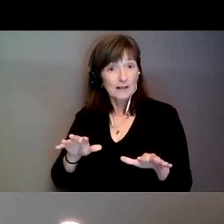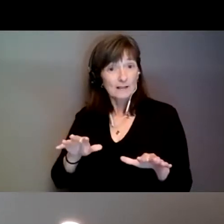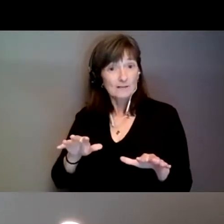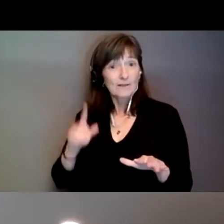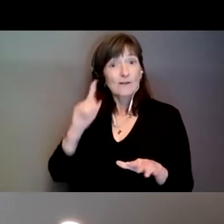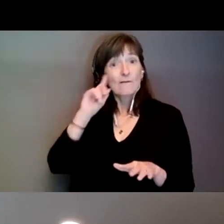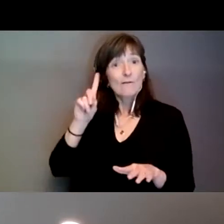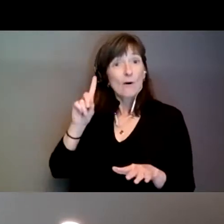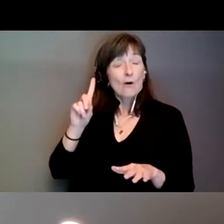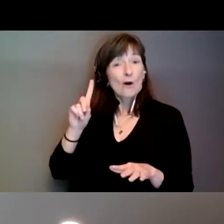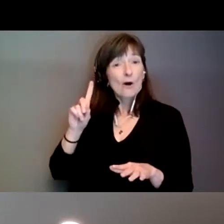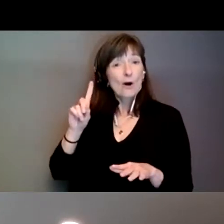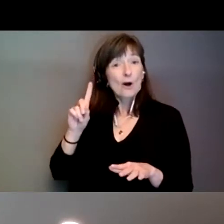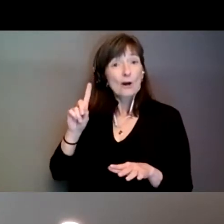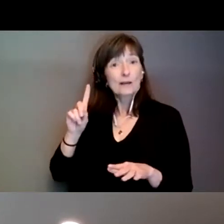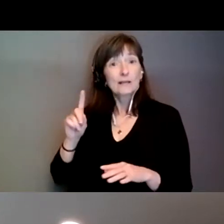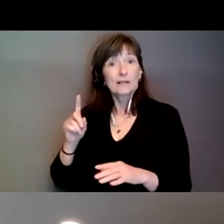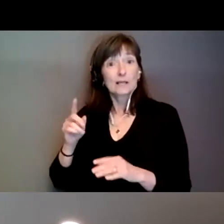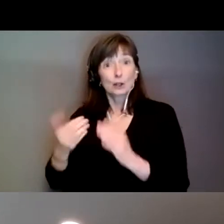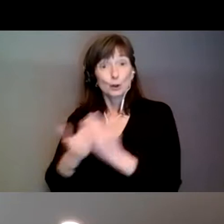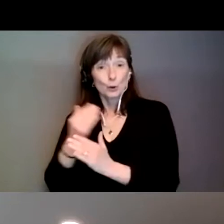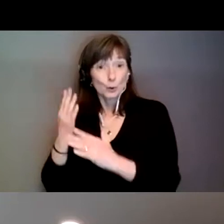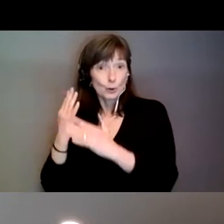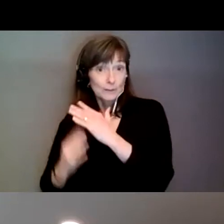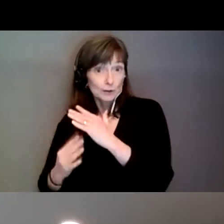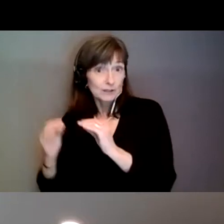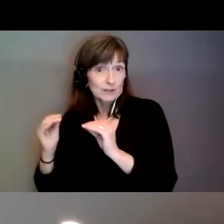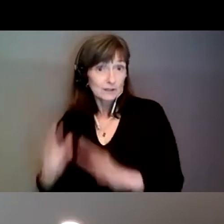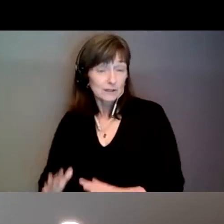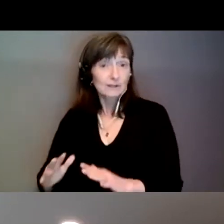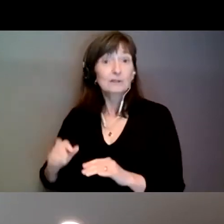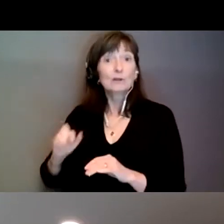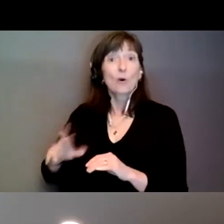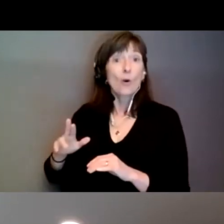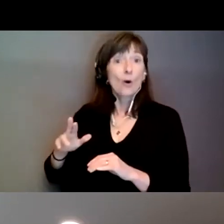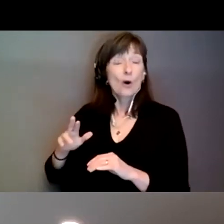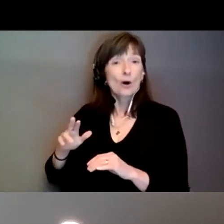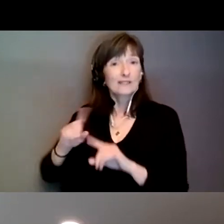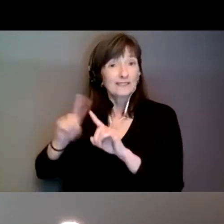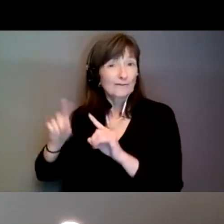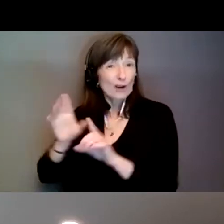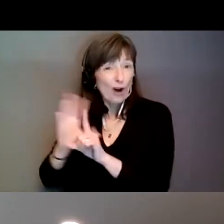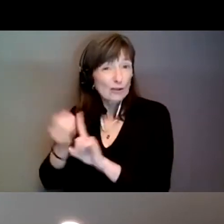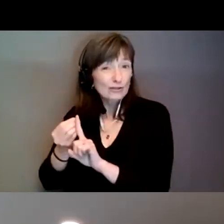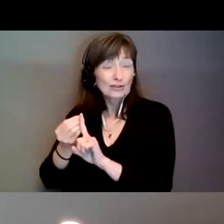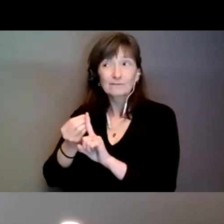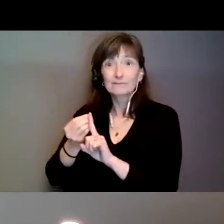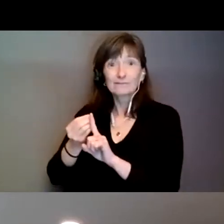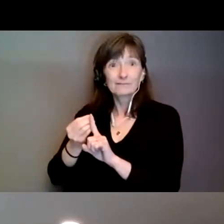ethnocultural communities, immigrants, older adult communities with very limited English?